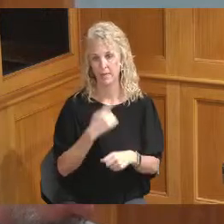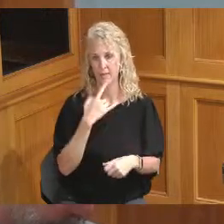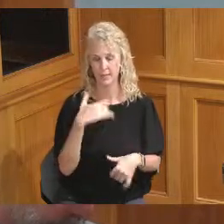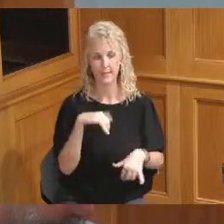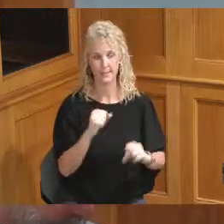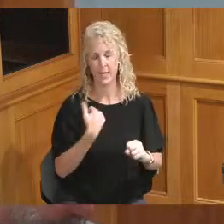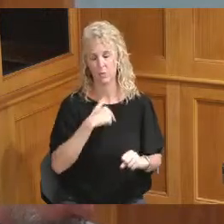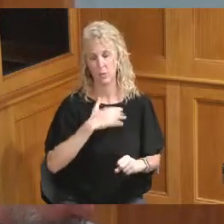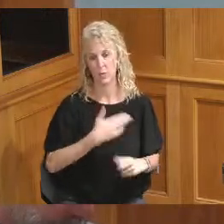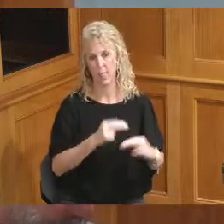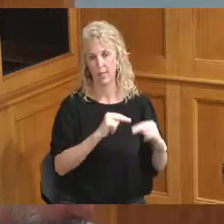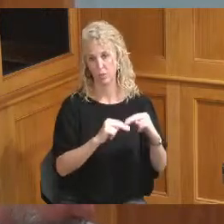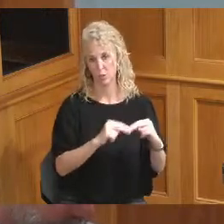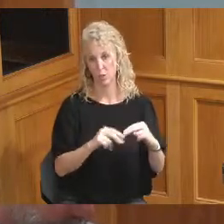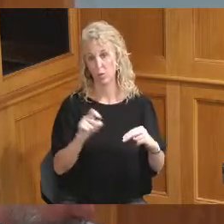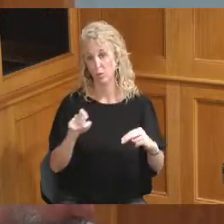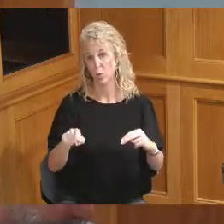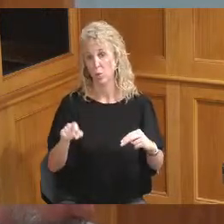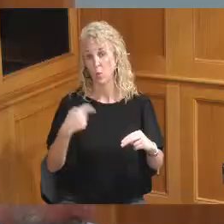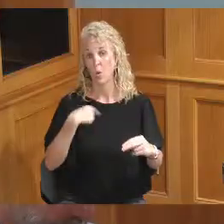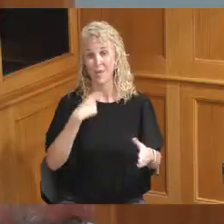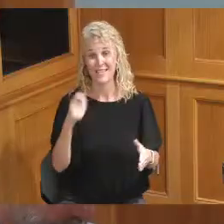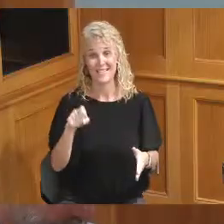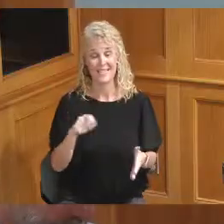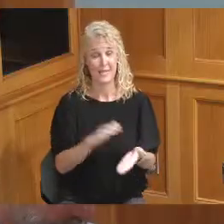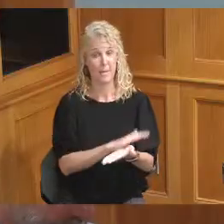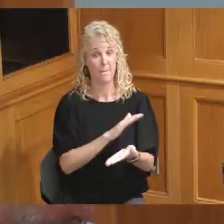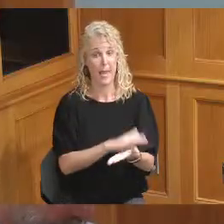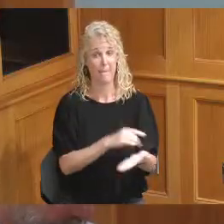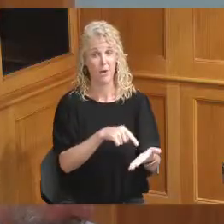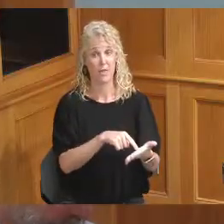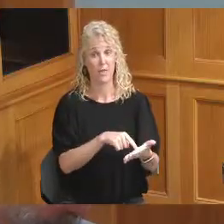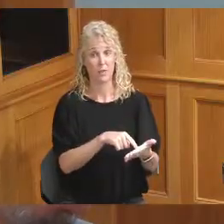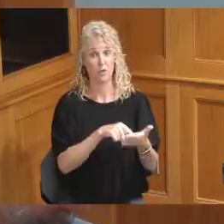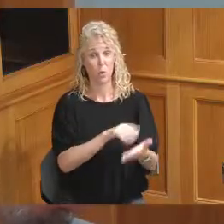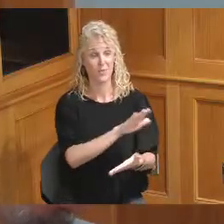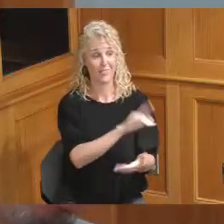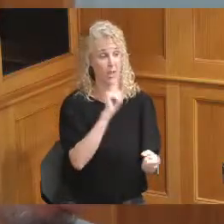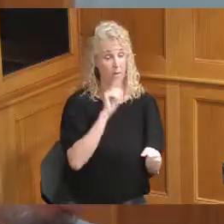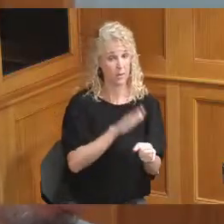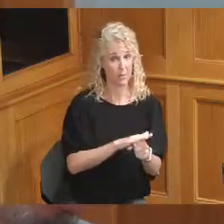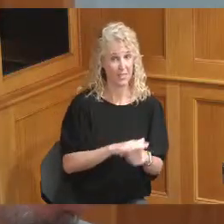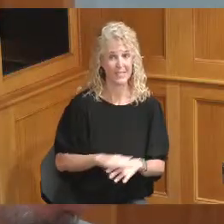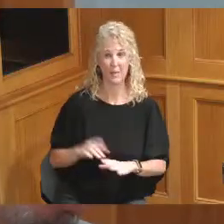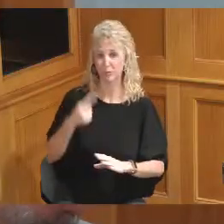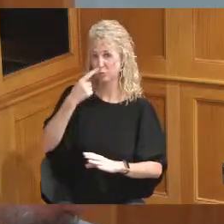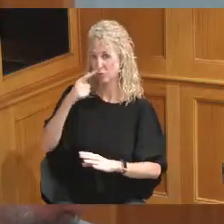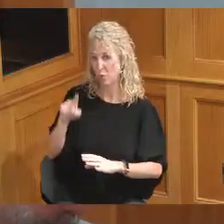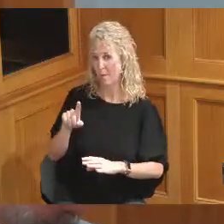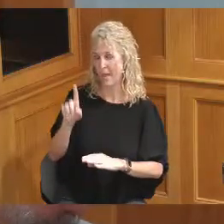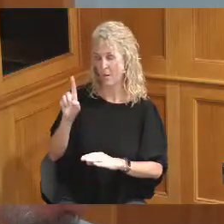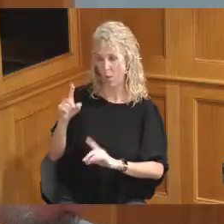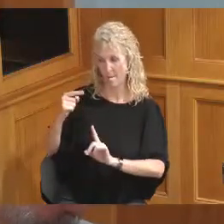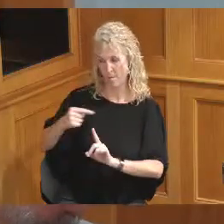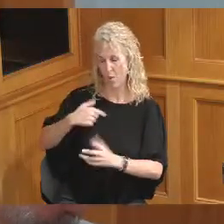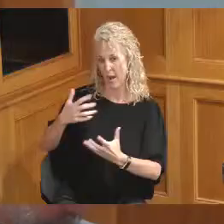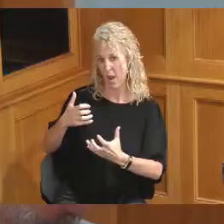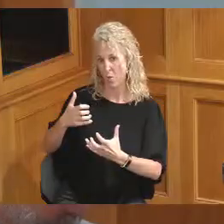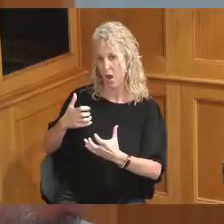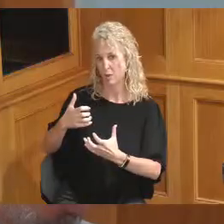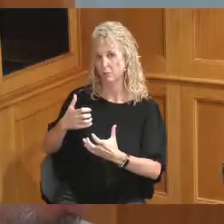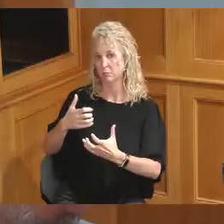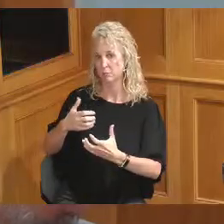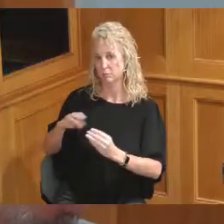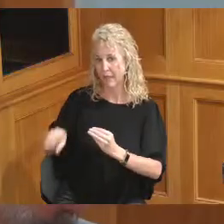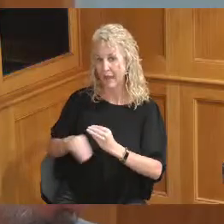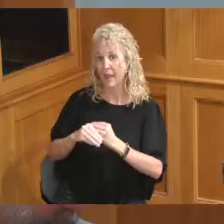to reflect the Bengals' commitment to move forward. And if I can address one of the reasons that the extension